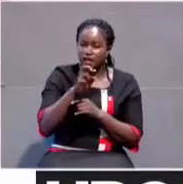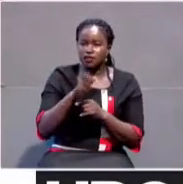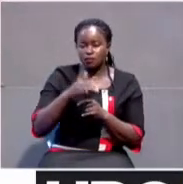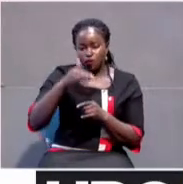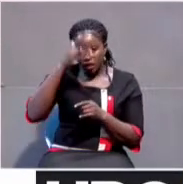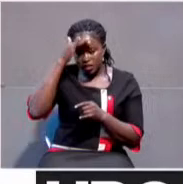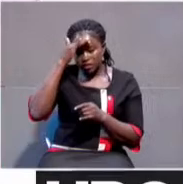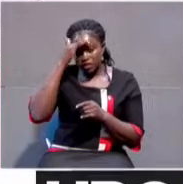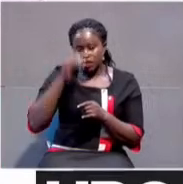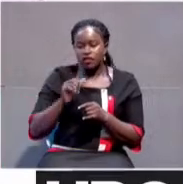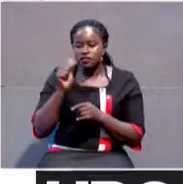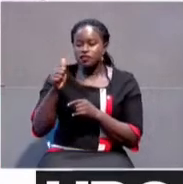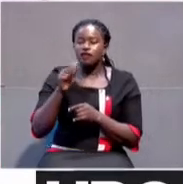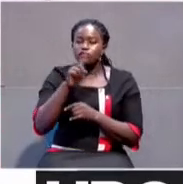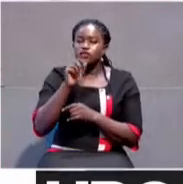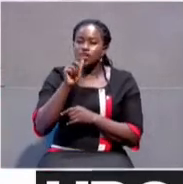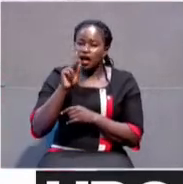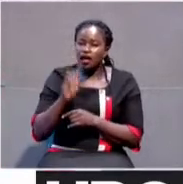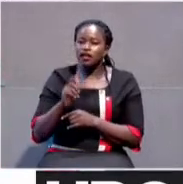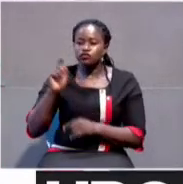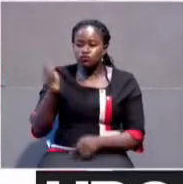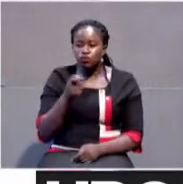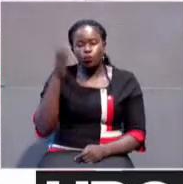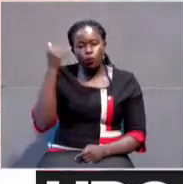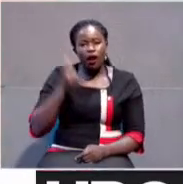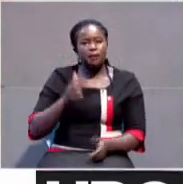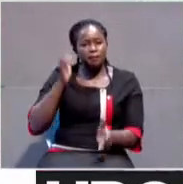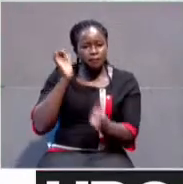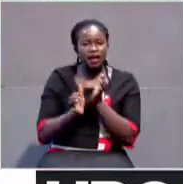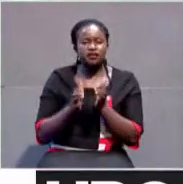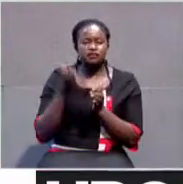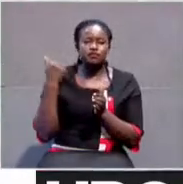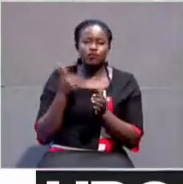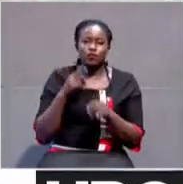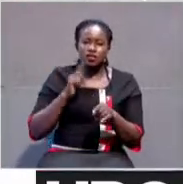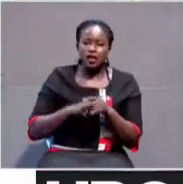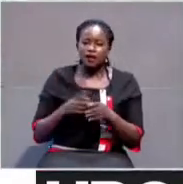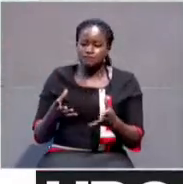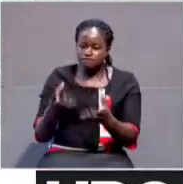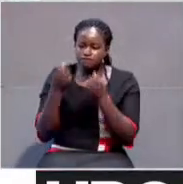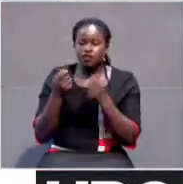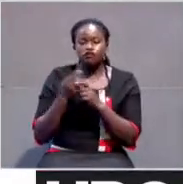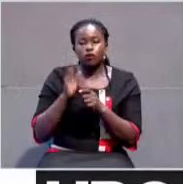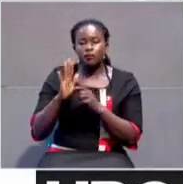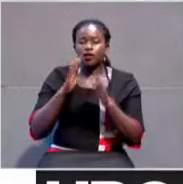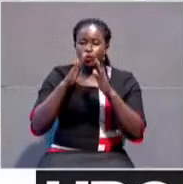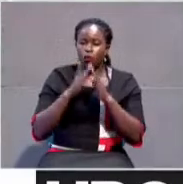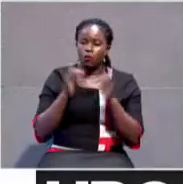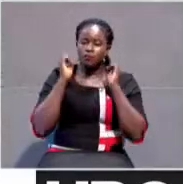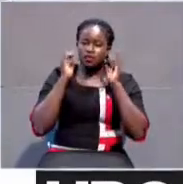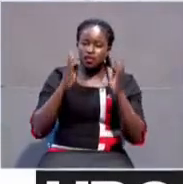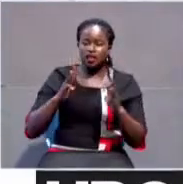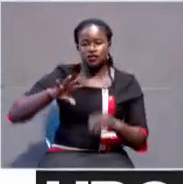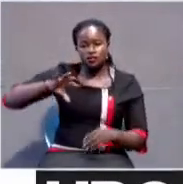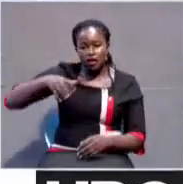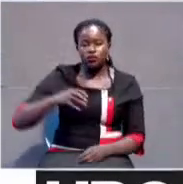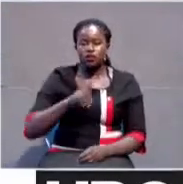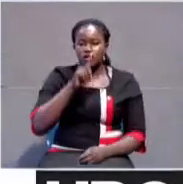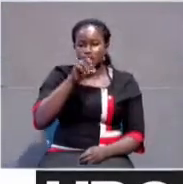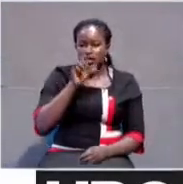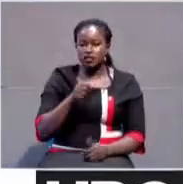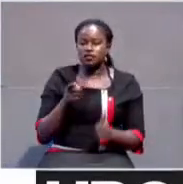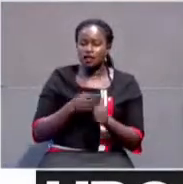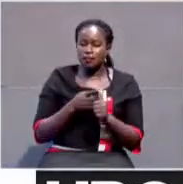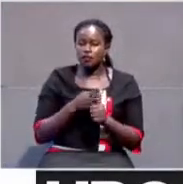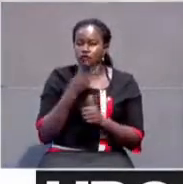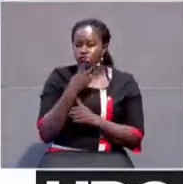whom Zake sued for alleged torture inflicted on him when he was picked from his residence in Mitiana municipality on 19th